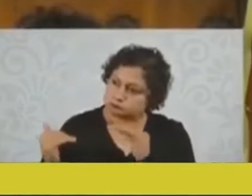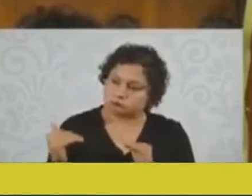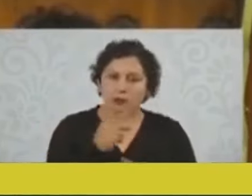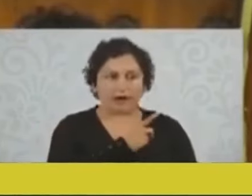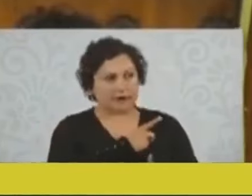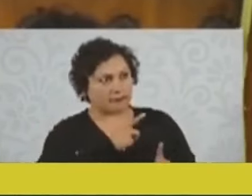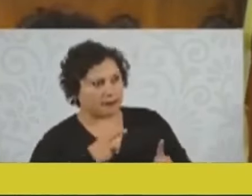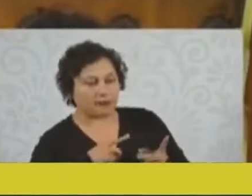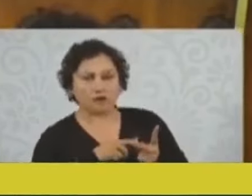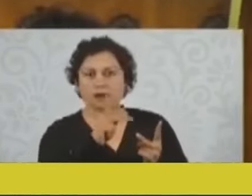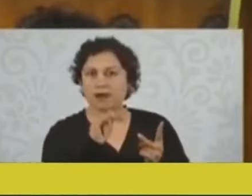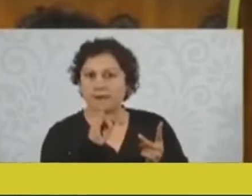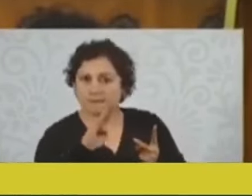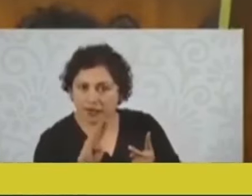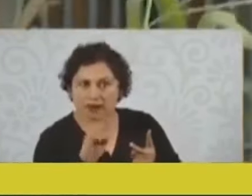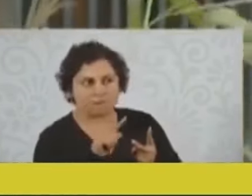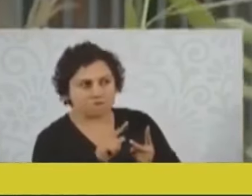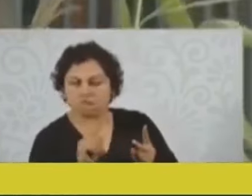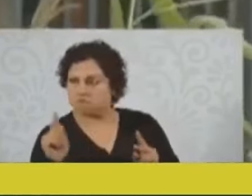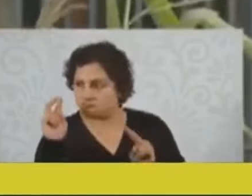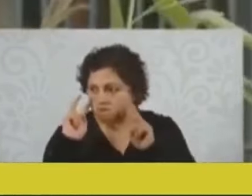balance between